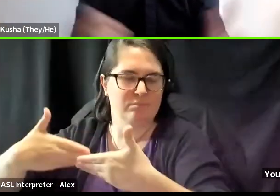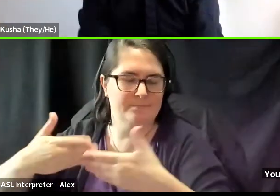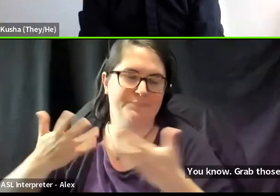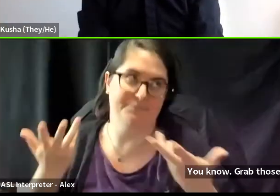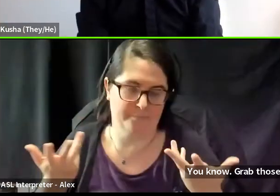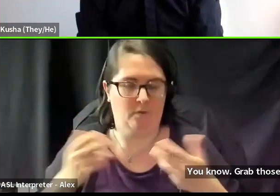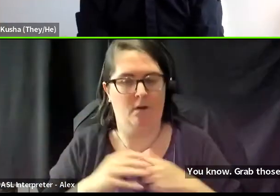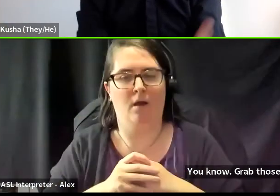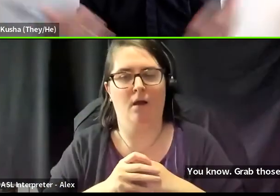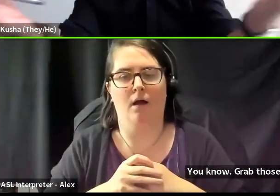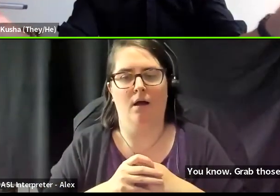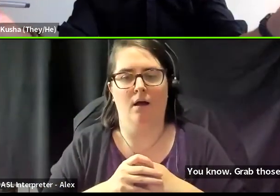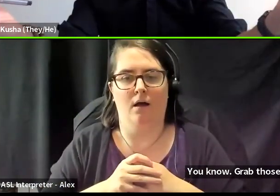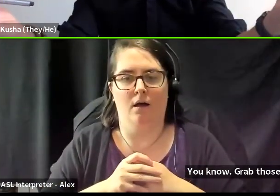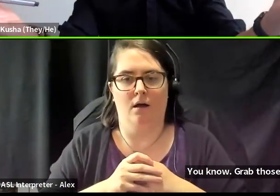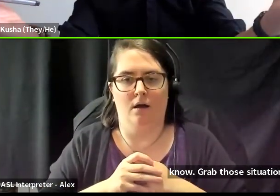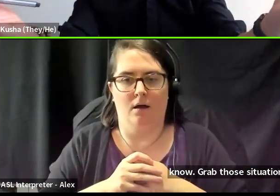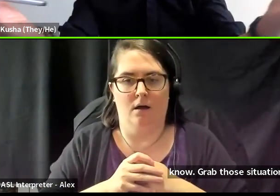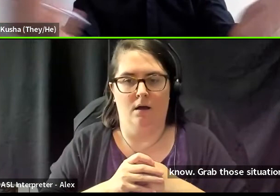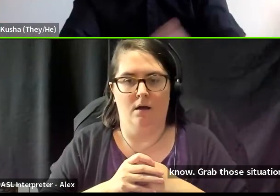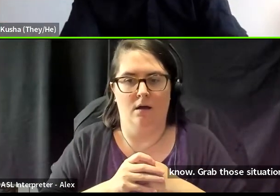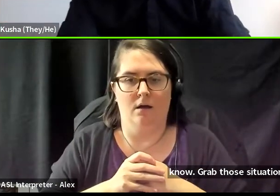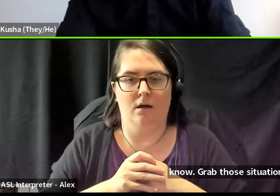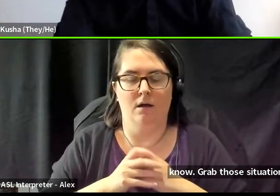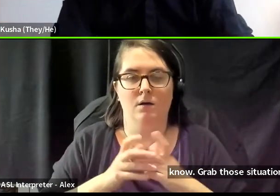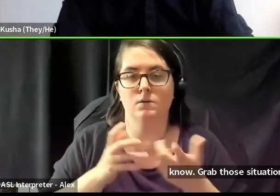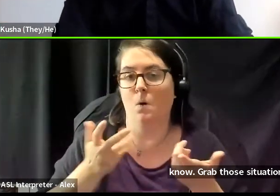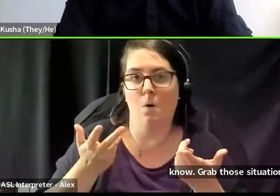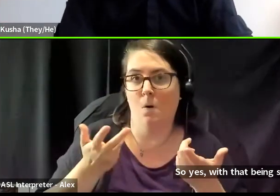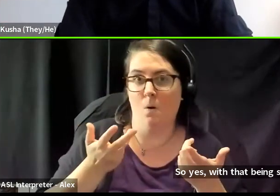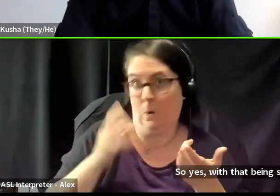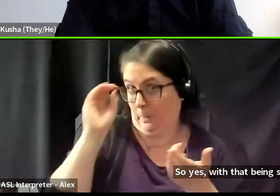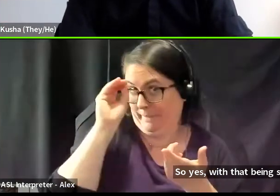yes, with that being said, I would like to get your thoughts on that.